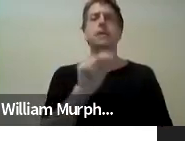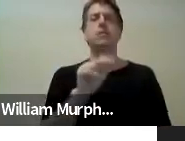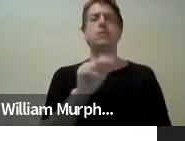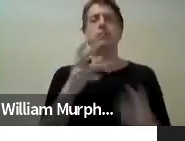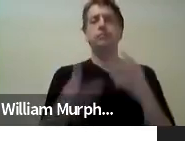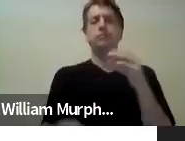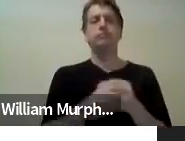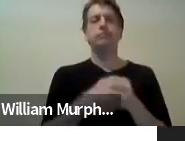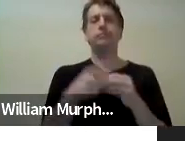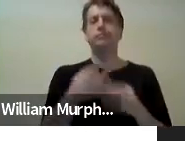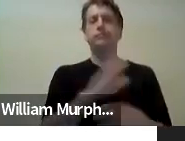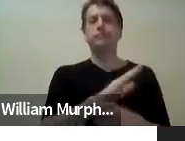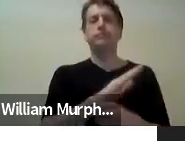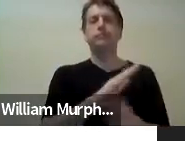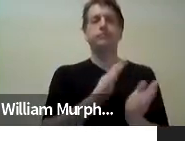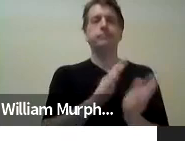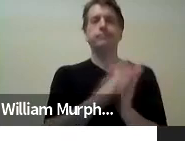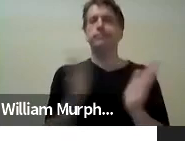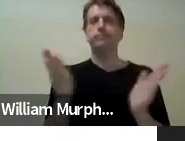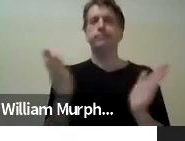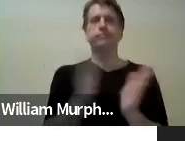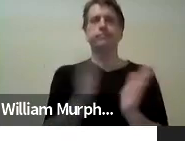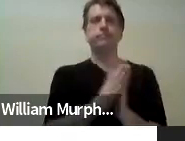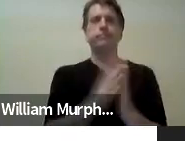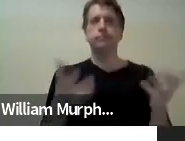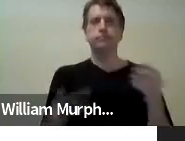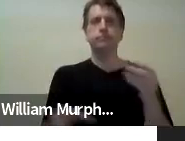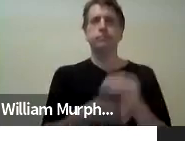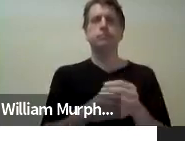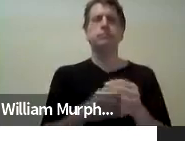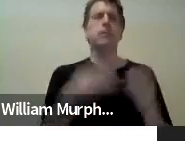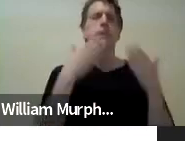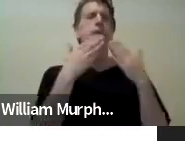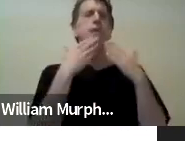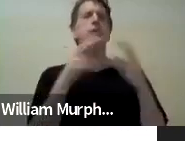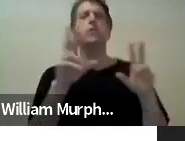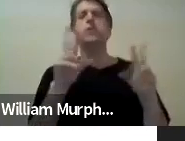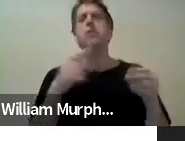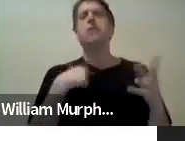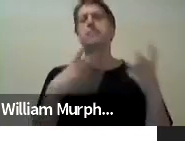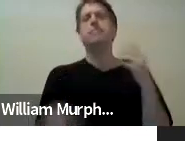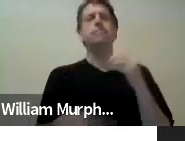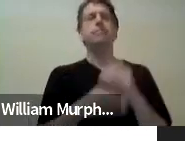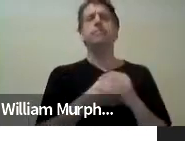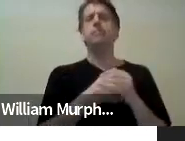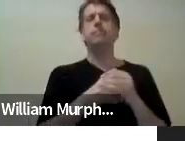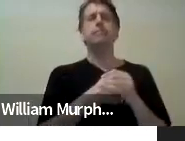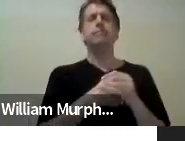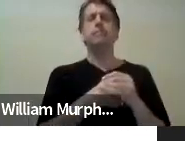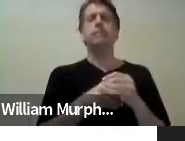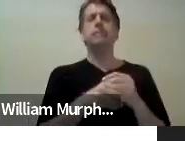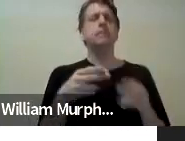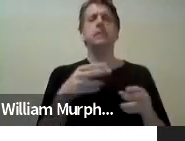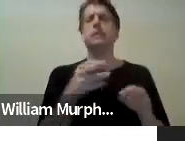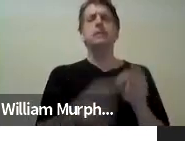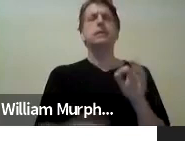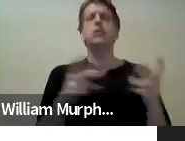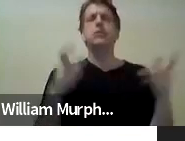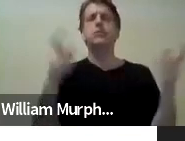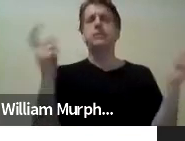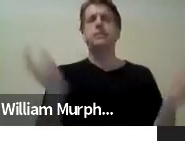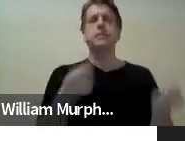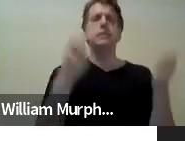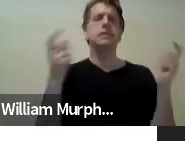or are we ready? Thanks, Jam. No, I would simply add is that we should celebrate that